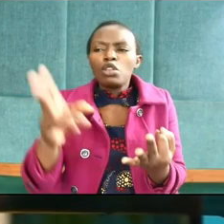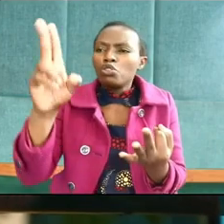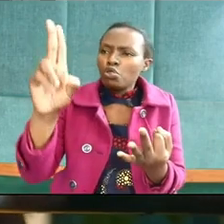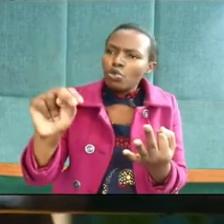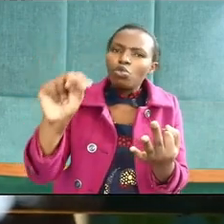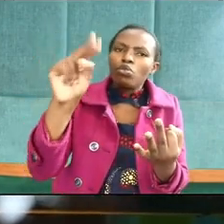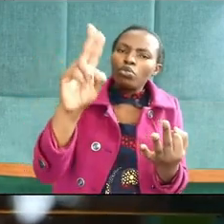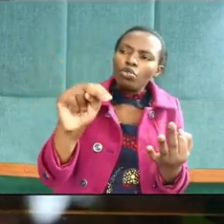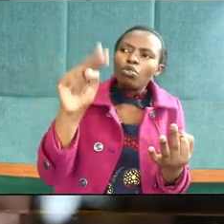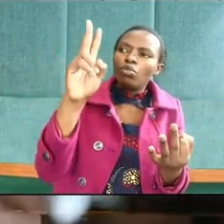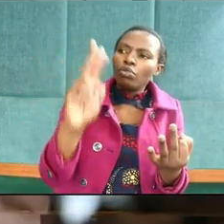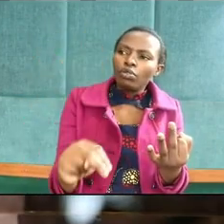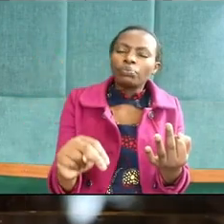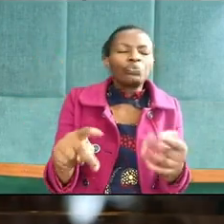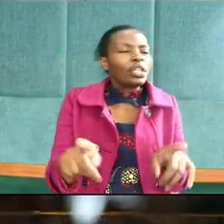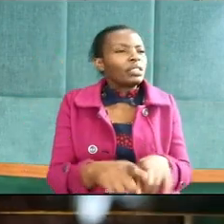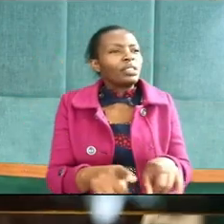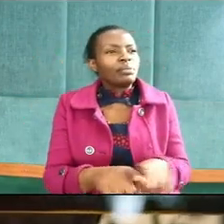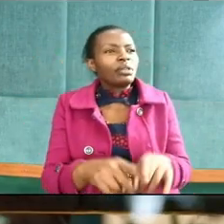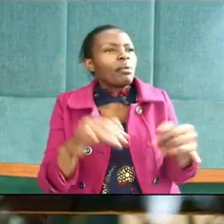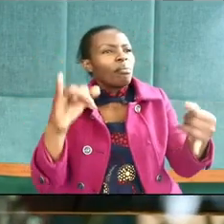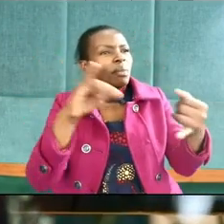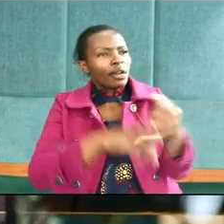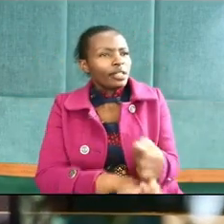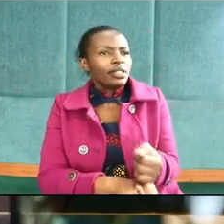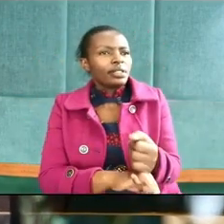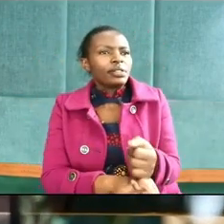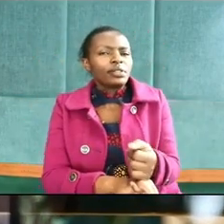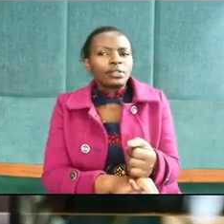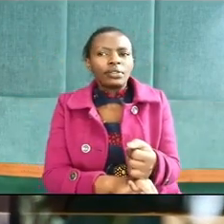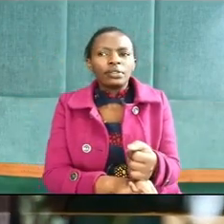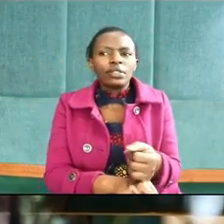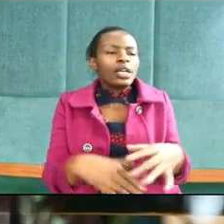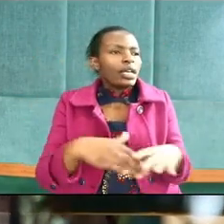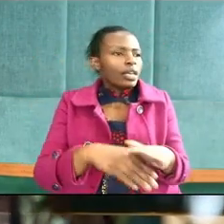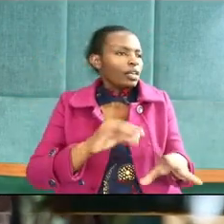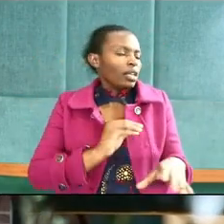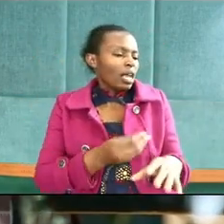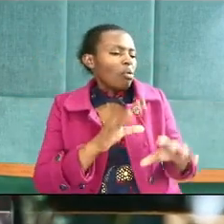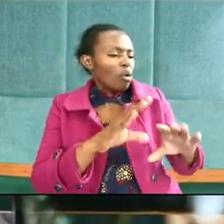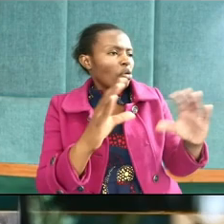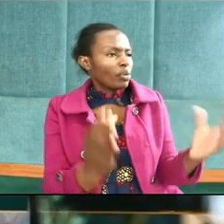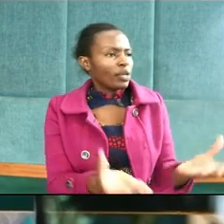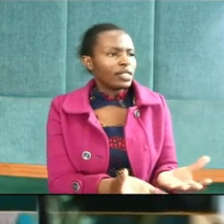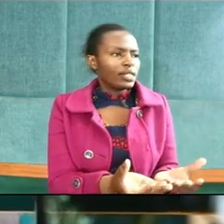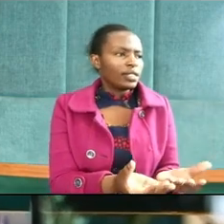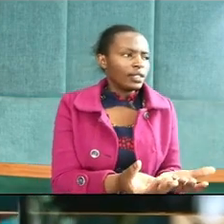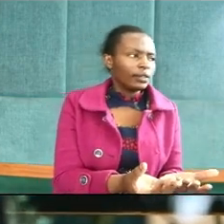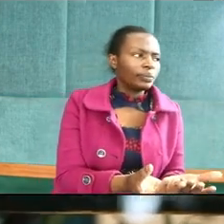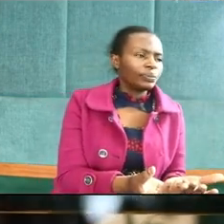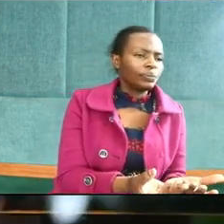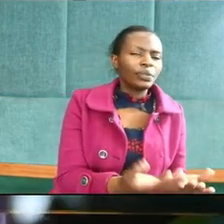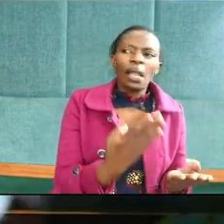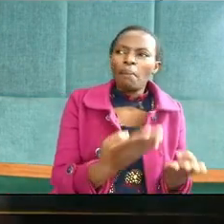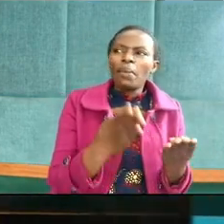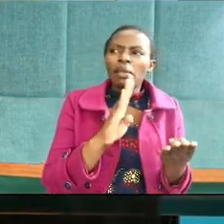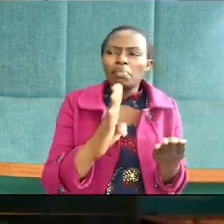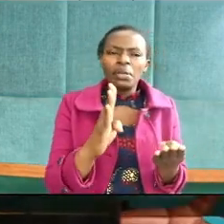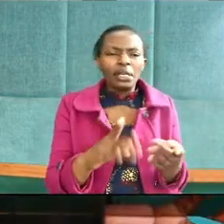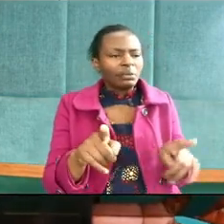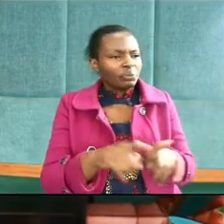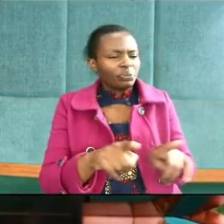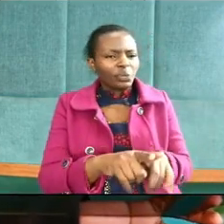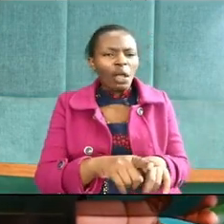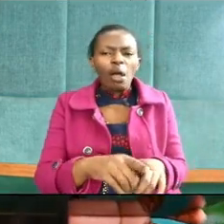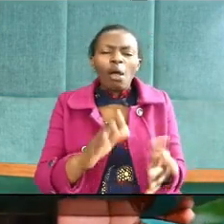know, marriages can also be, especially in our context, in our contemporary times, can be a source of